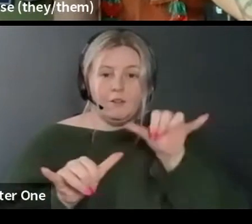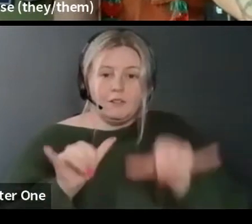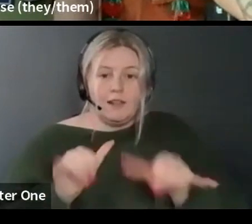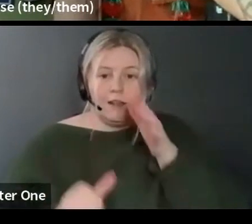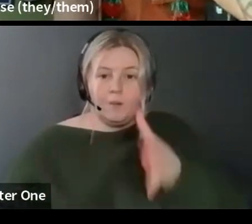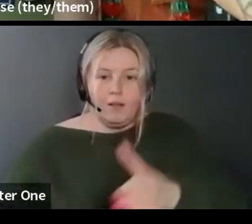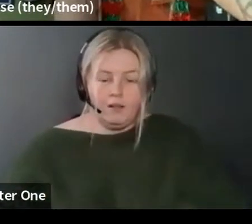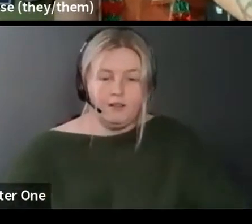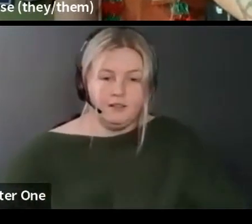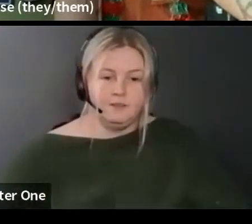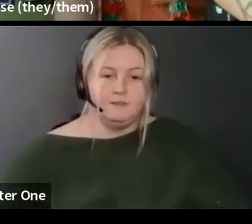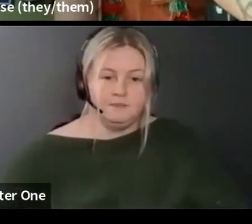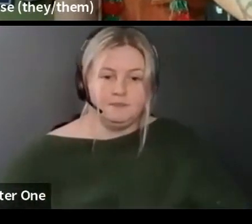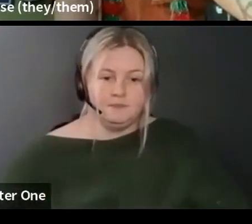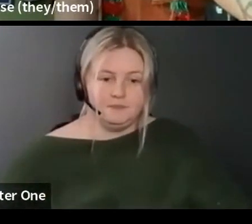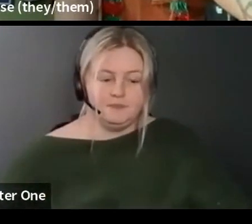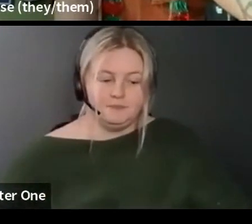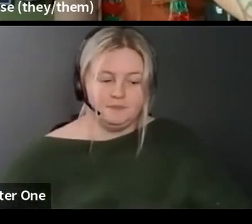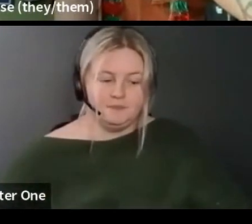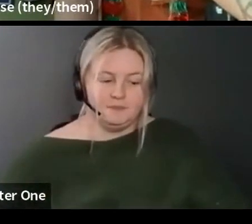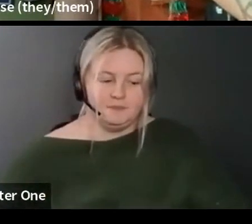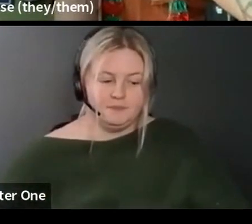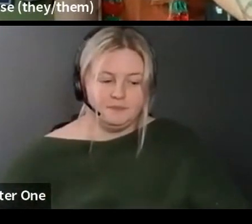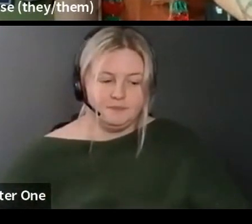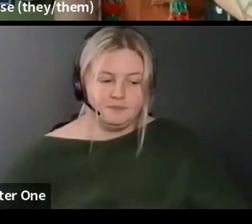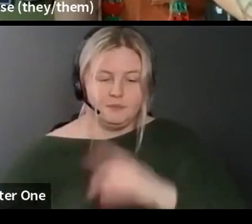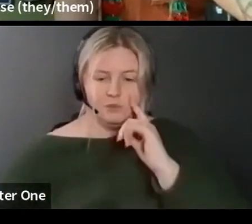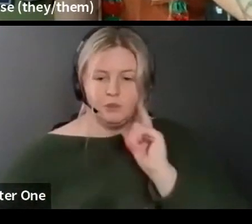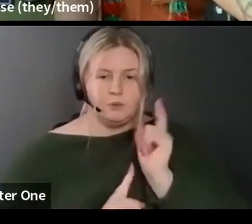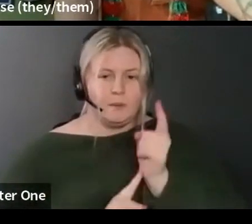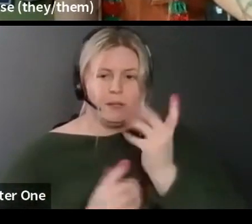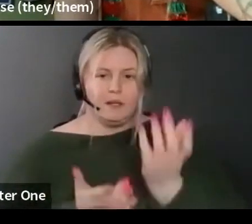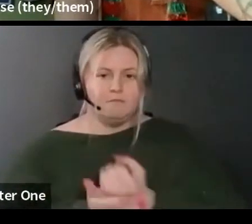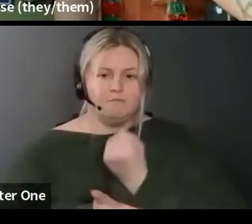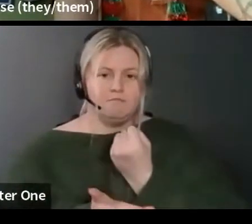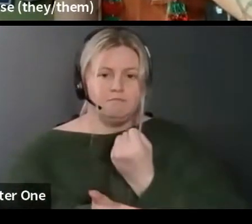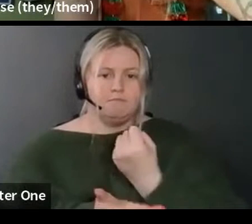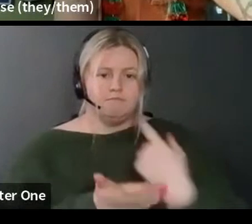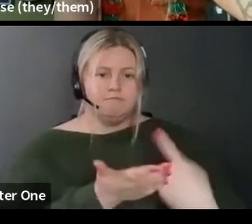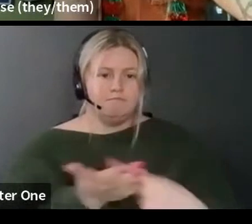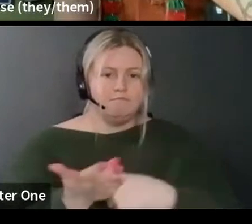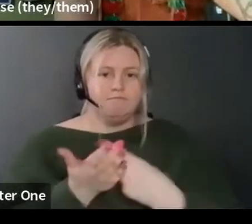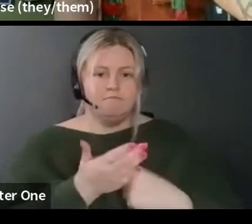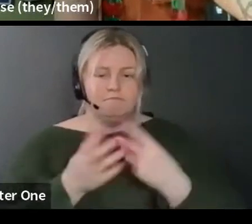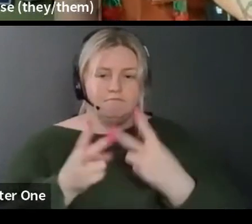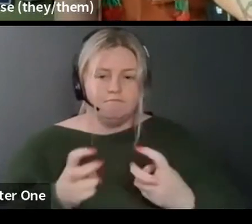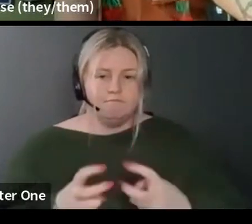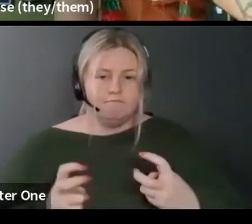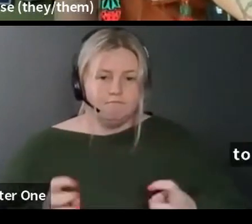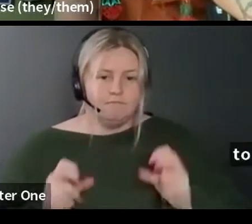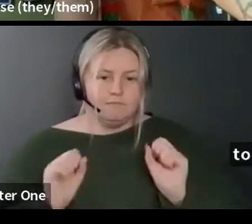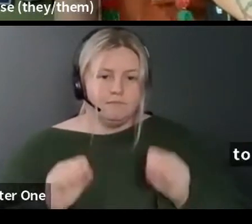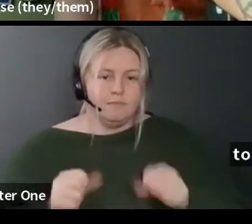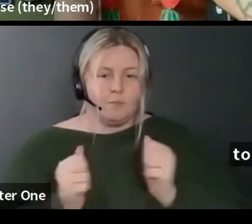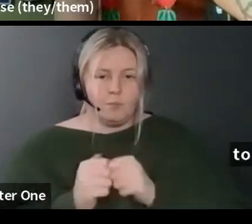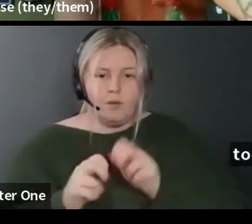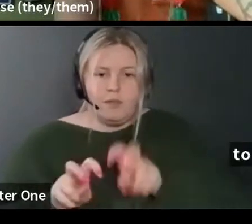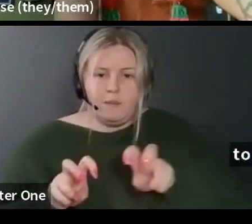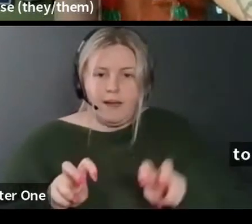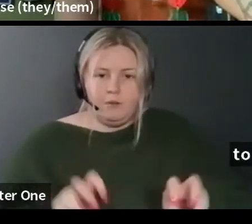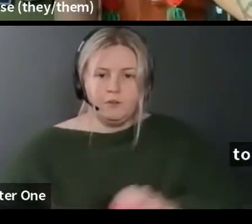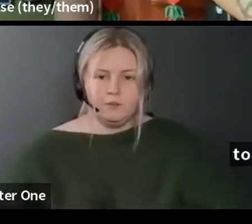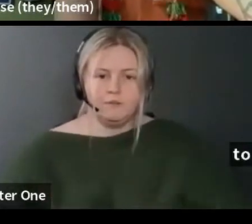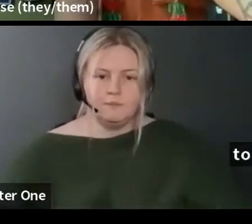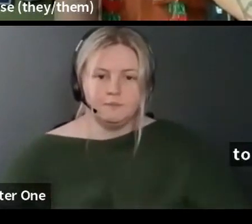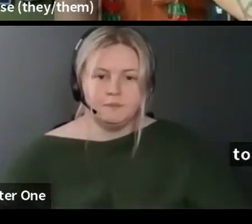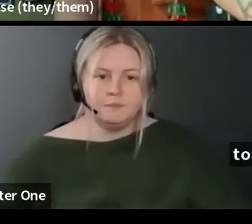wouldn't mind. We will keep it open for a minute just to chat in camera with the guests,